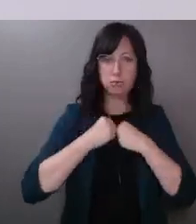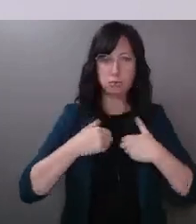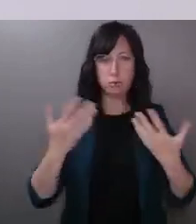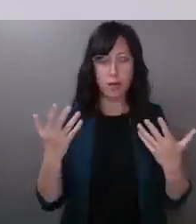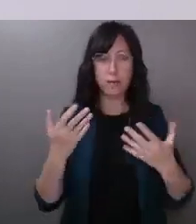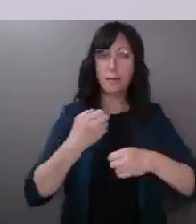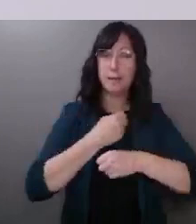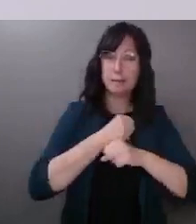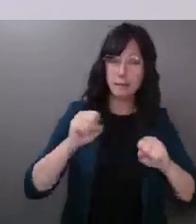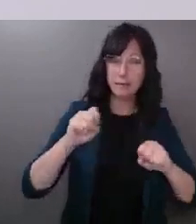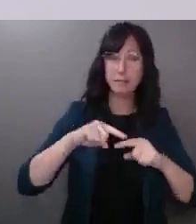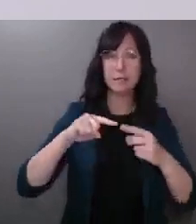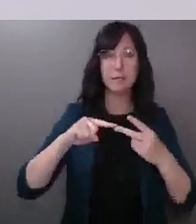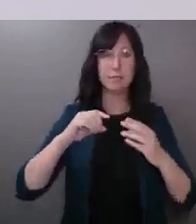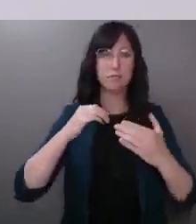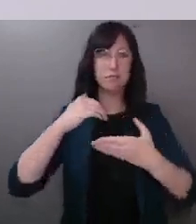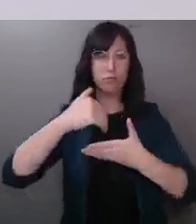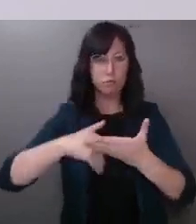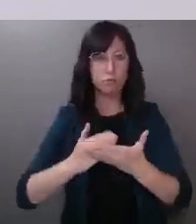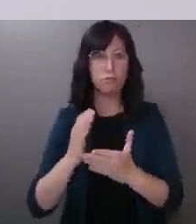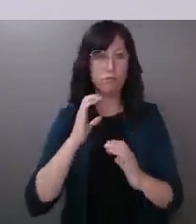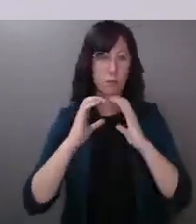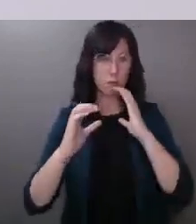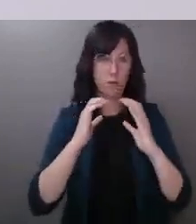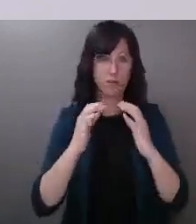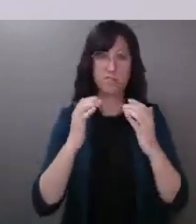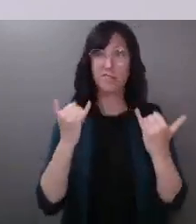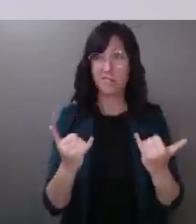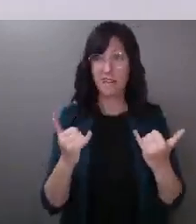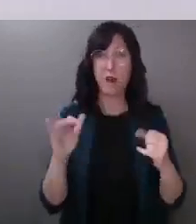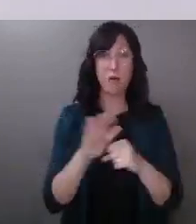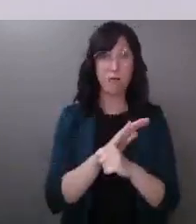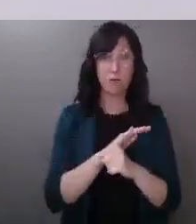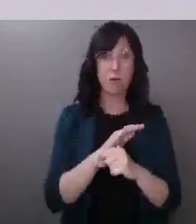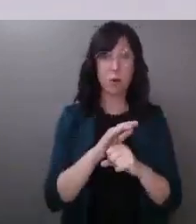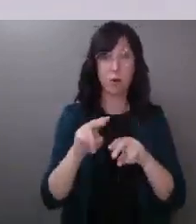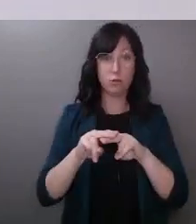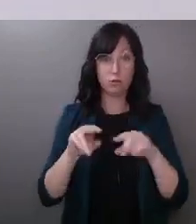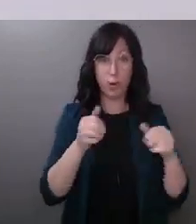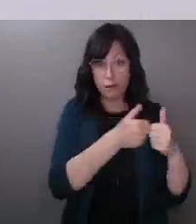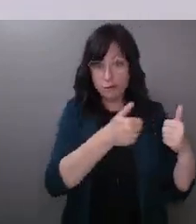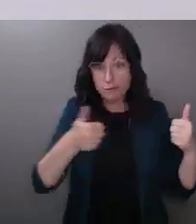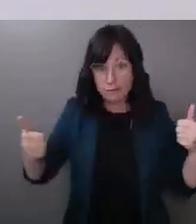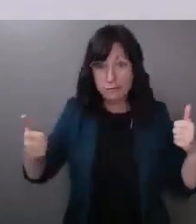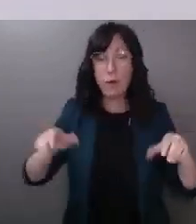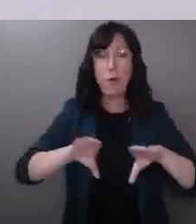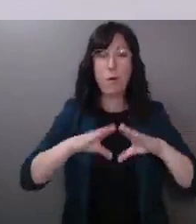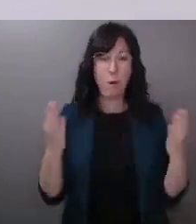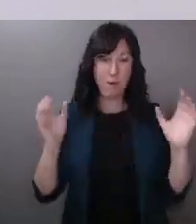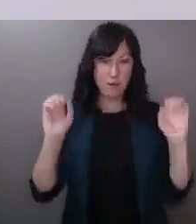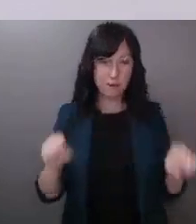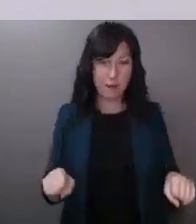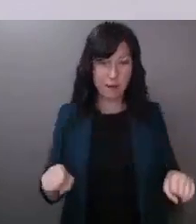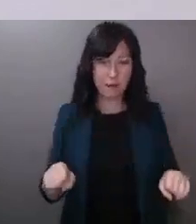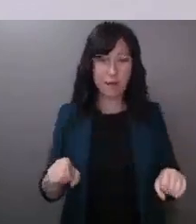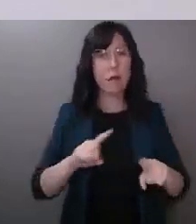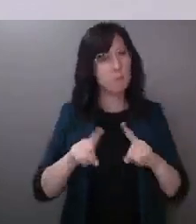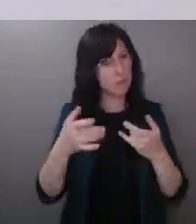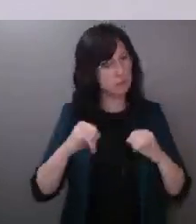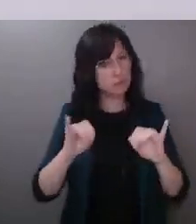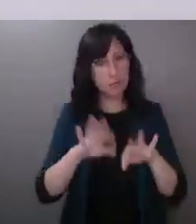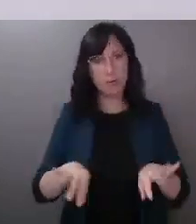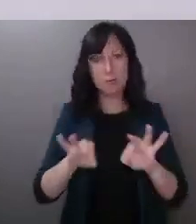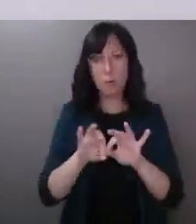to have service across the entire line. But of course, the most important work continues. It's